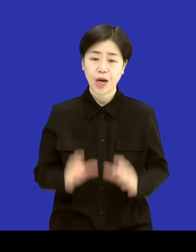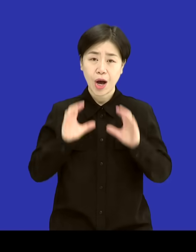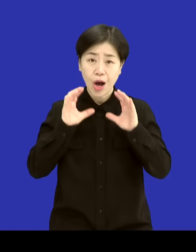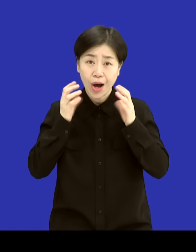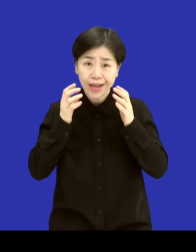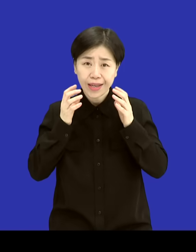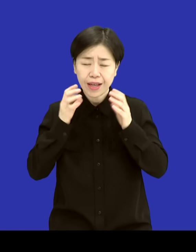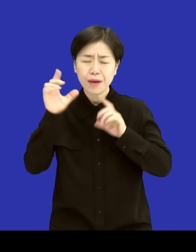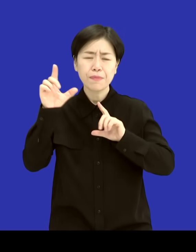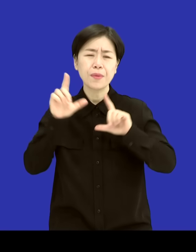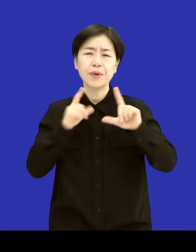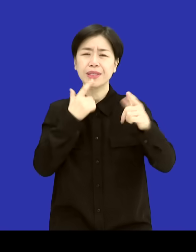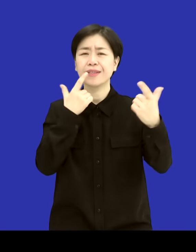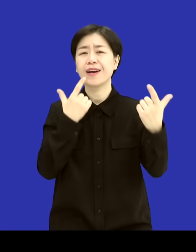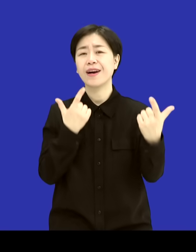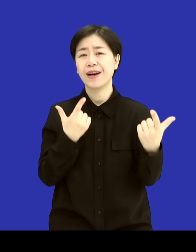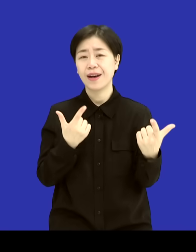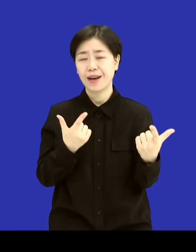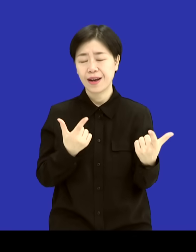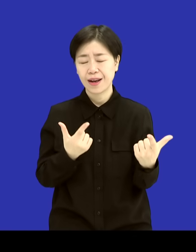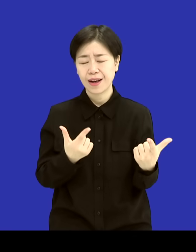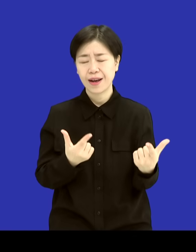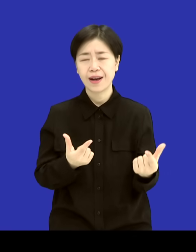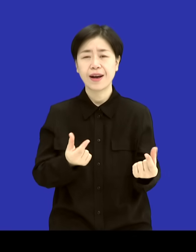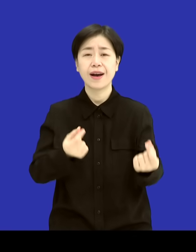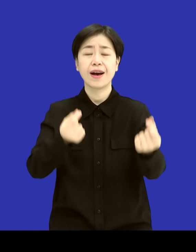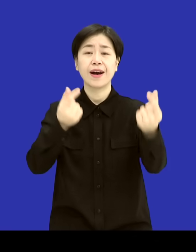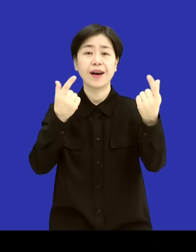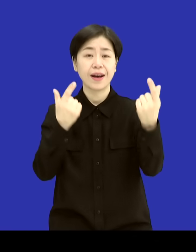just like every child